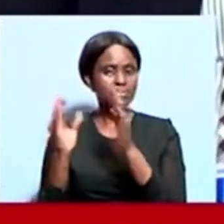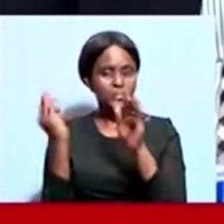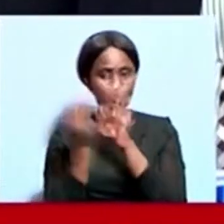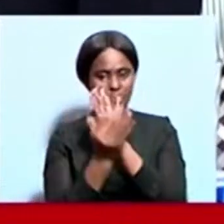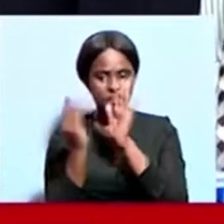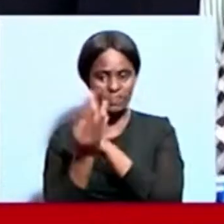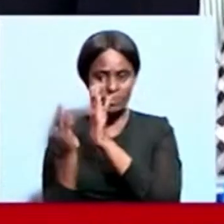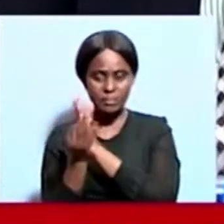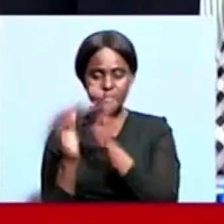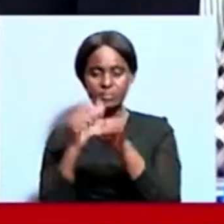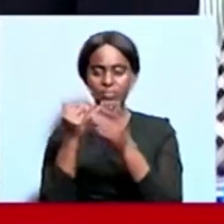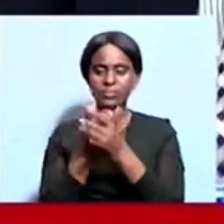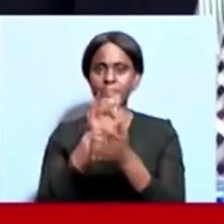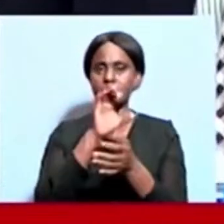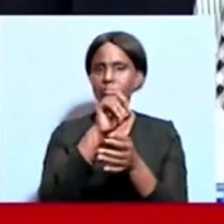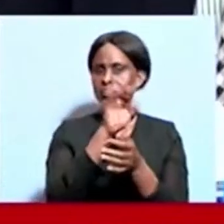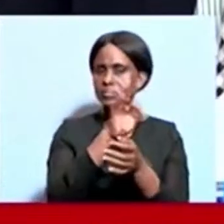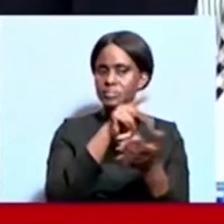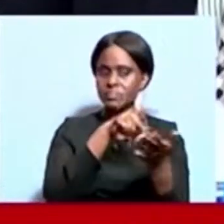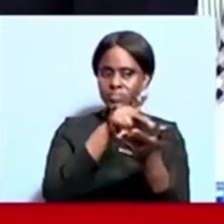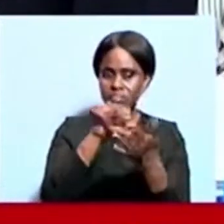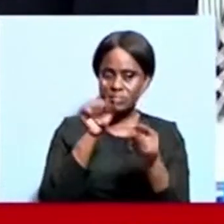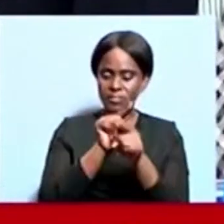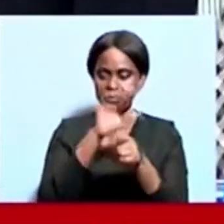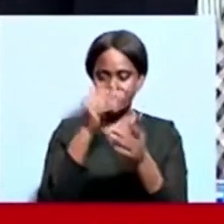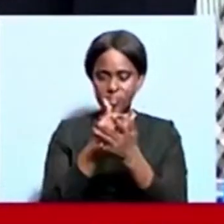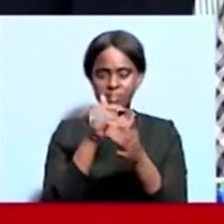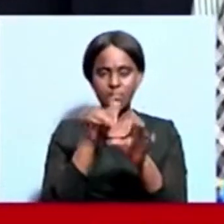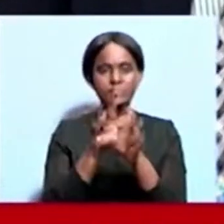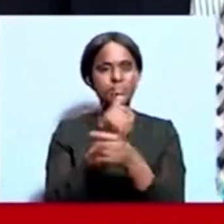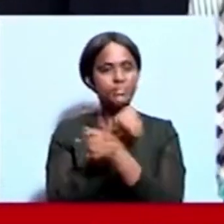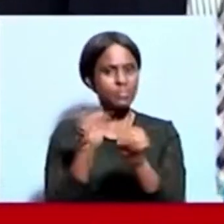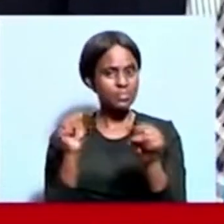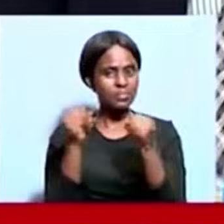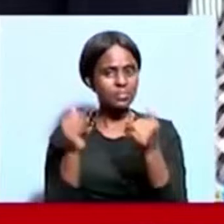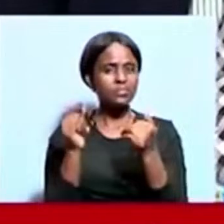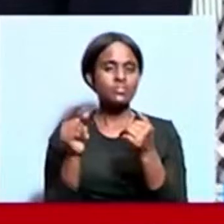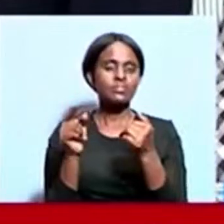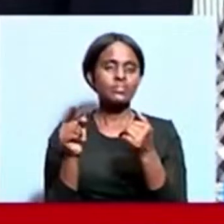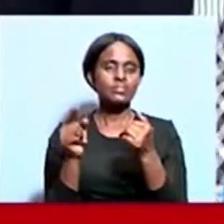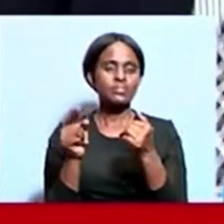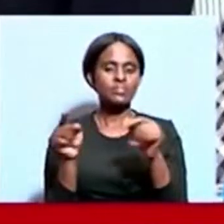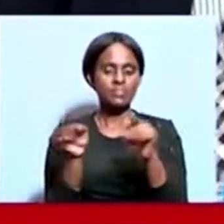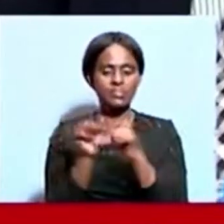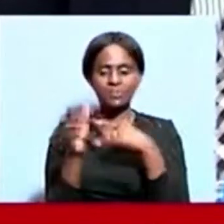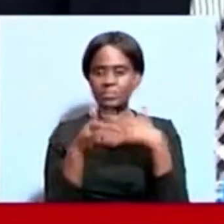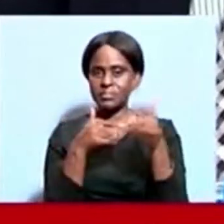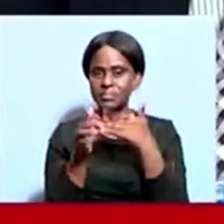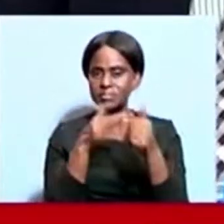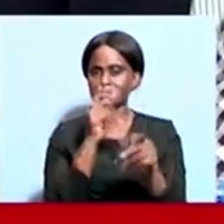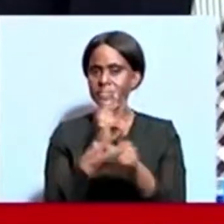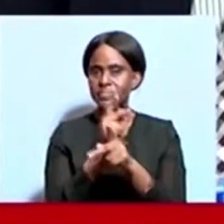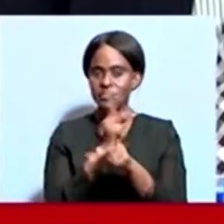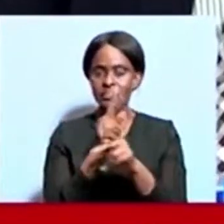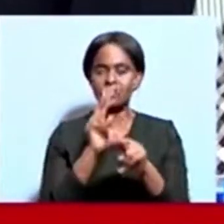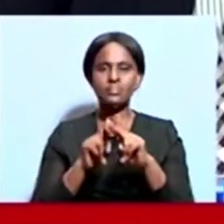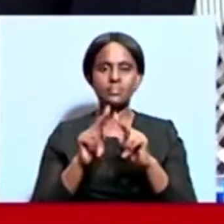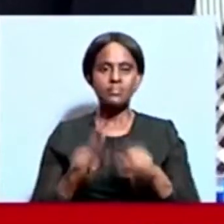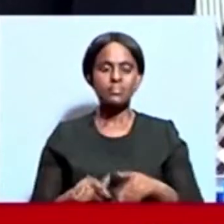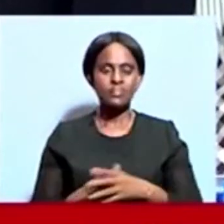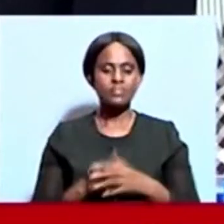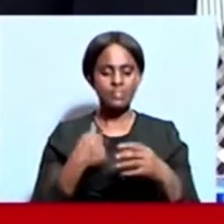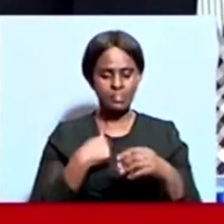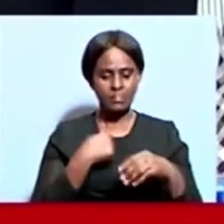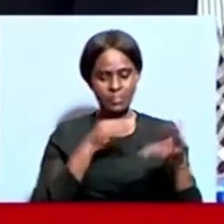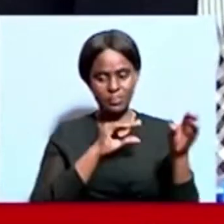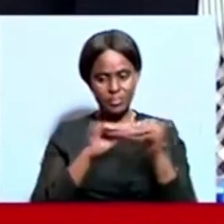all CDF-related payments, and these are in safe and easy custody, Chair. I move